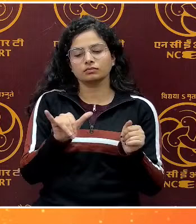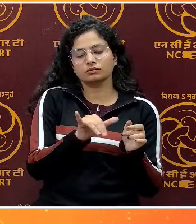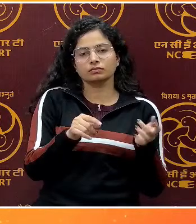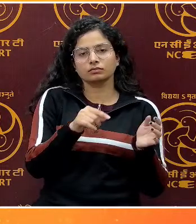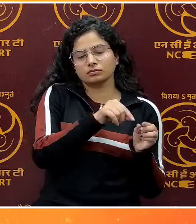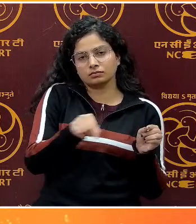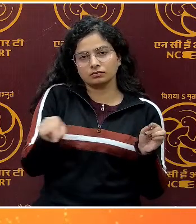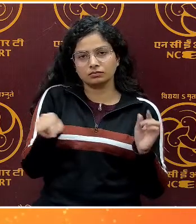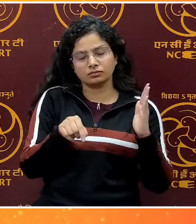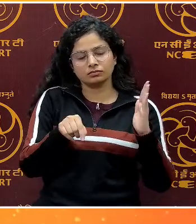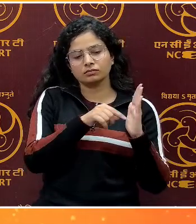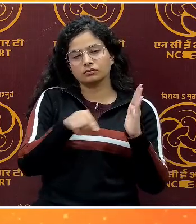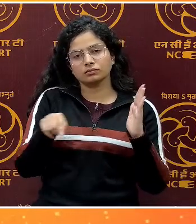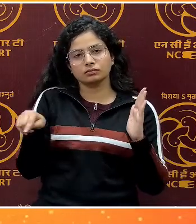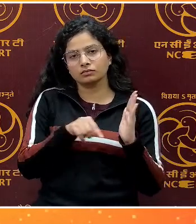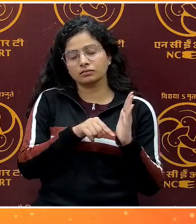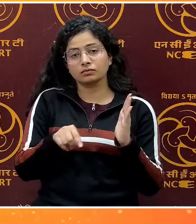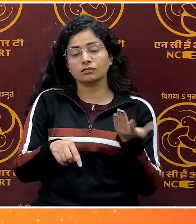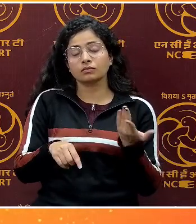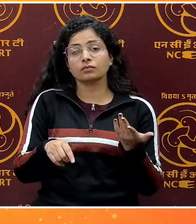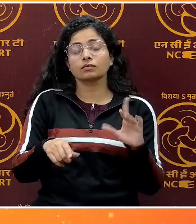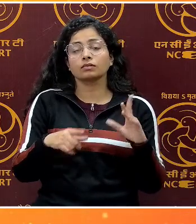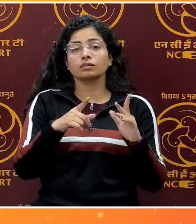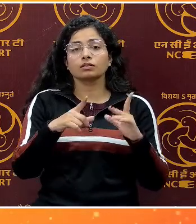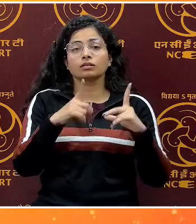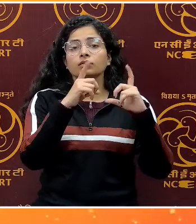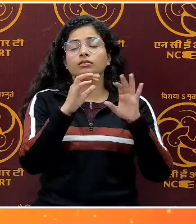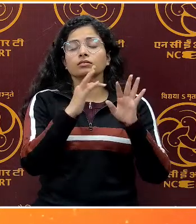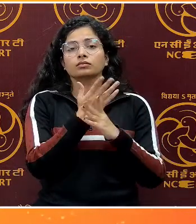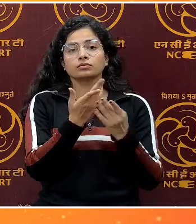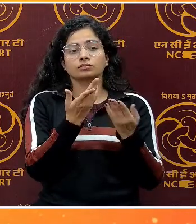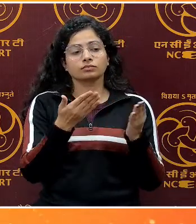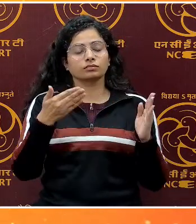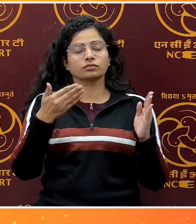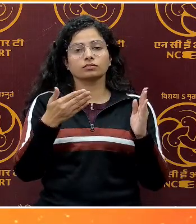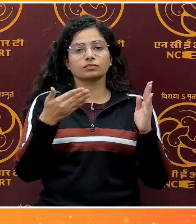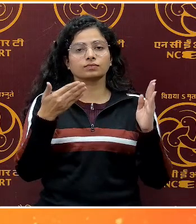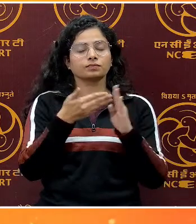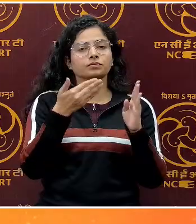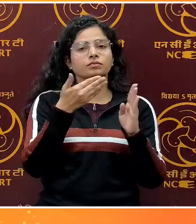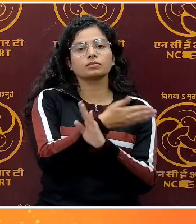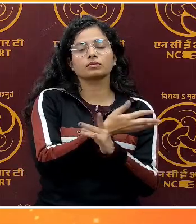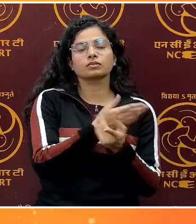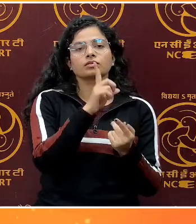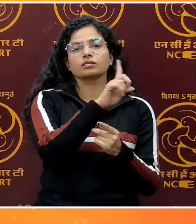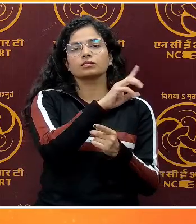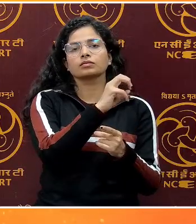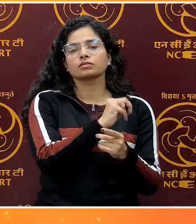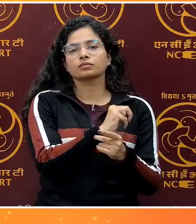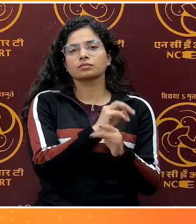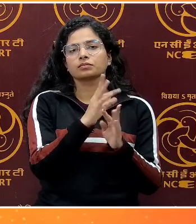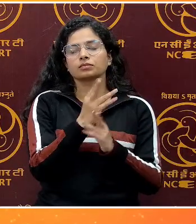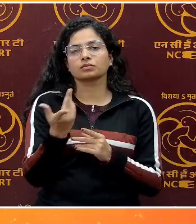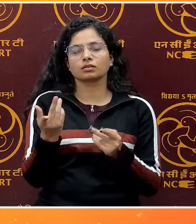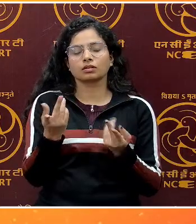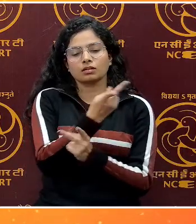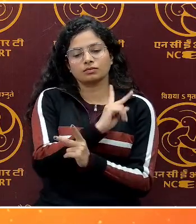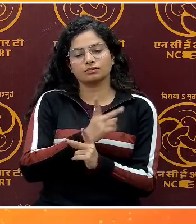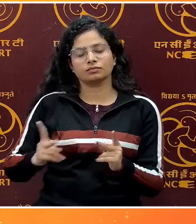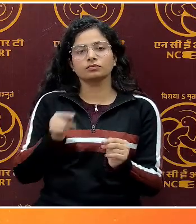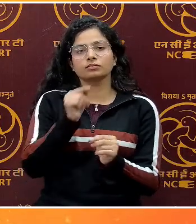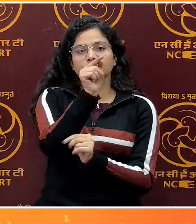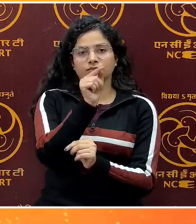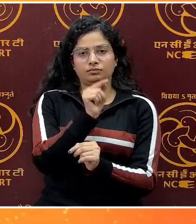your image also be 1 meter inside the mirror. Wow. So these all are what? These are the